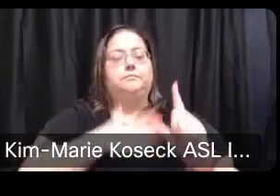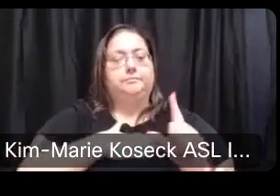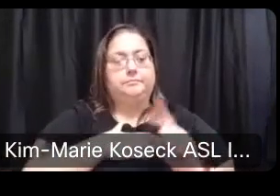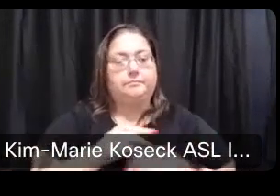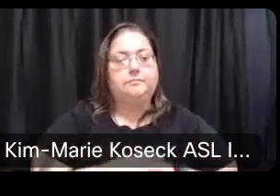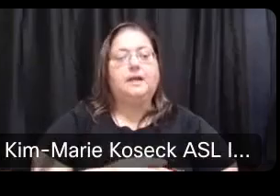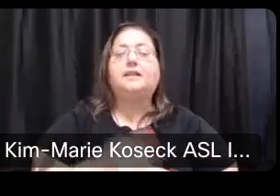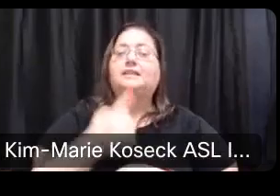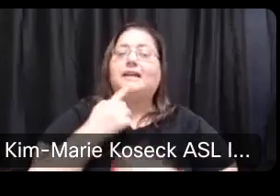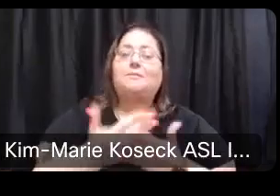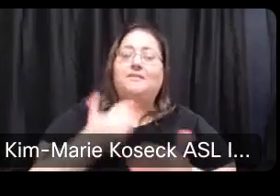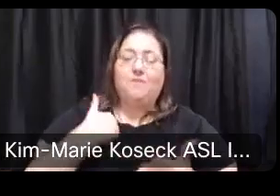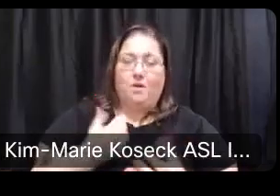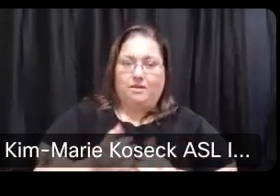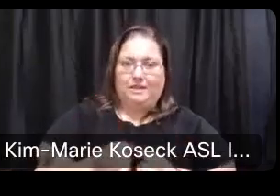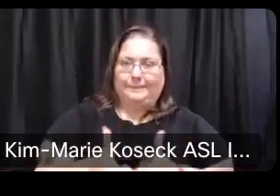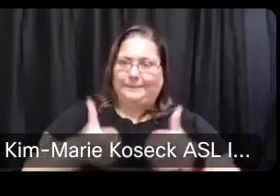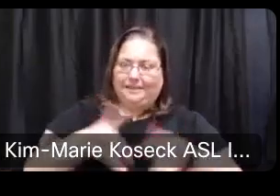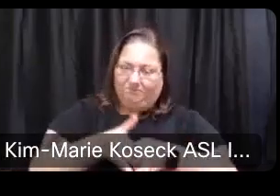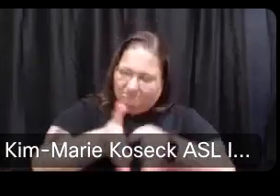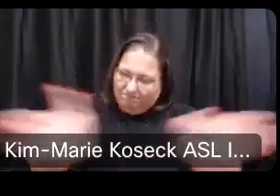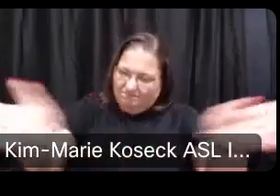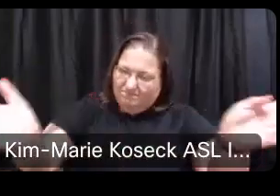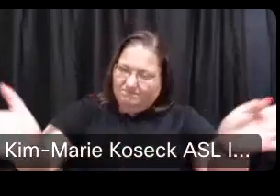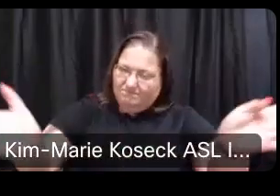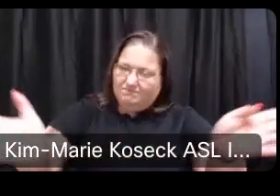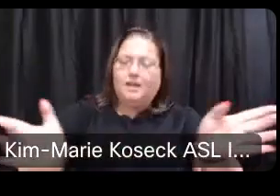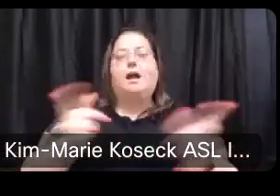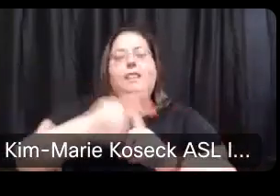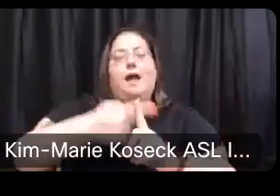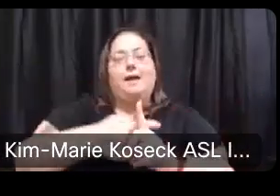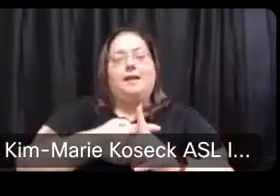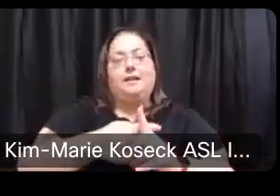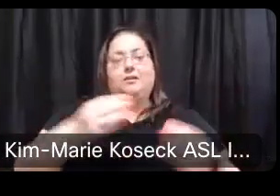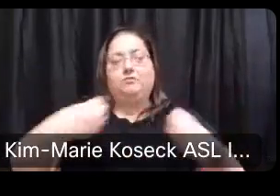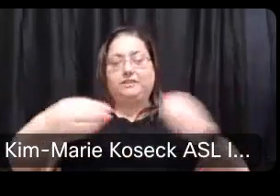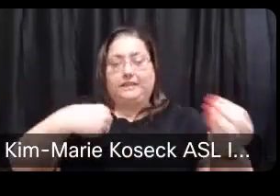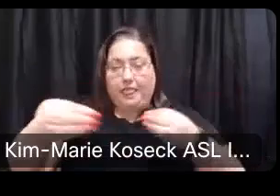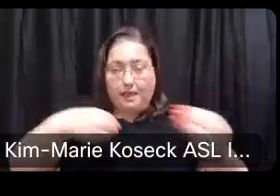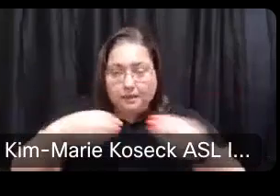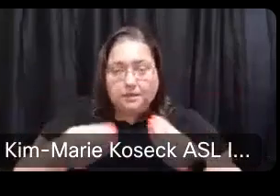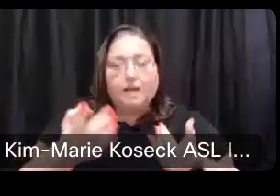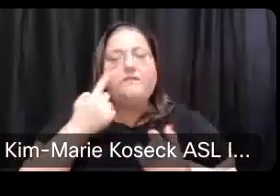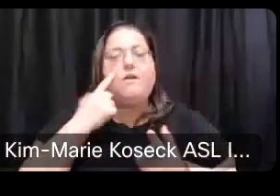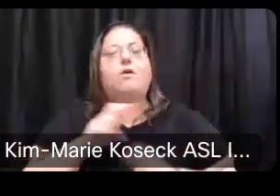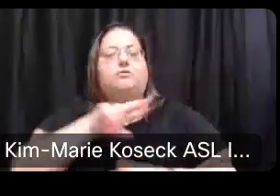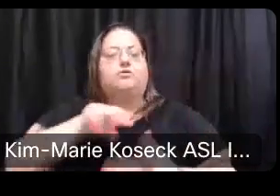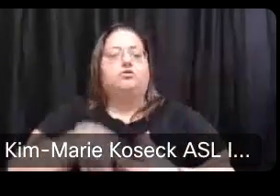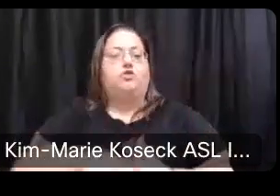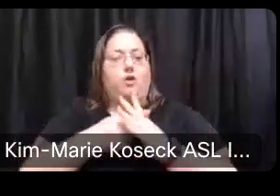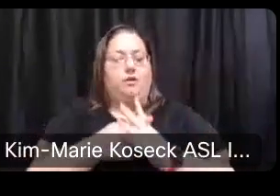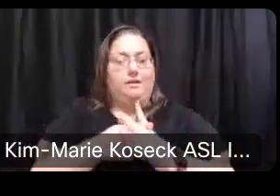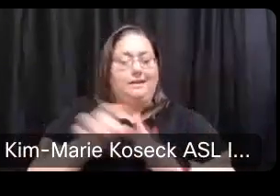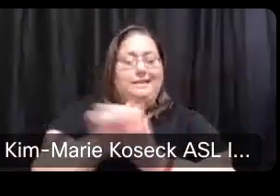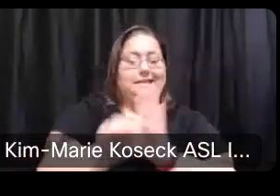As mentioned, there is a wide range of climate resilience and adaptation planning initiatives currently being implemented